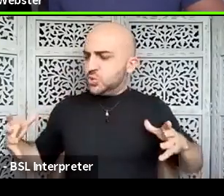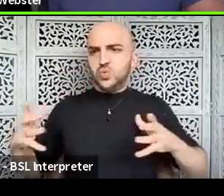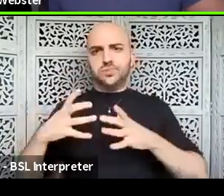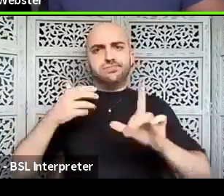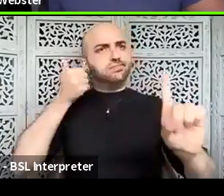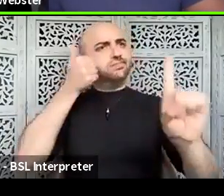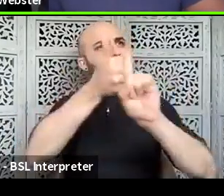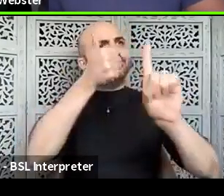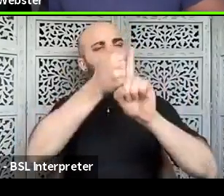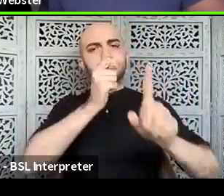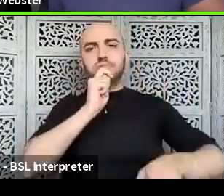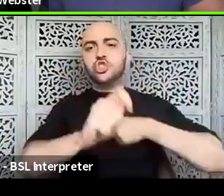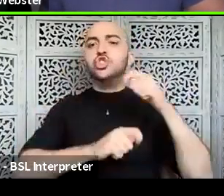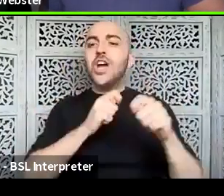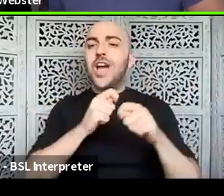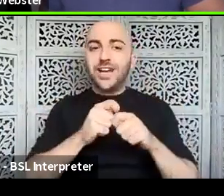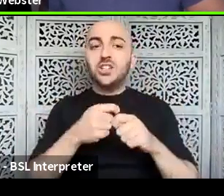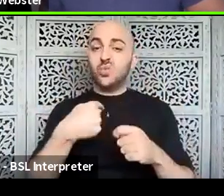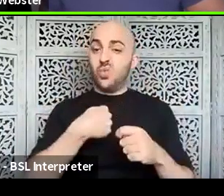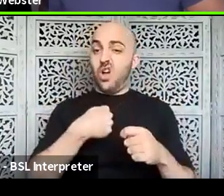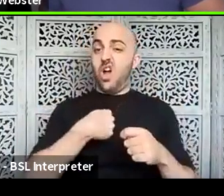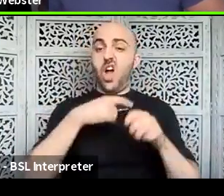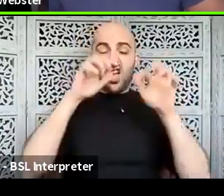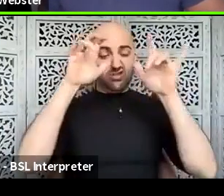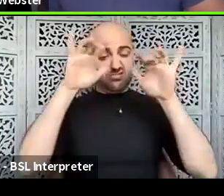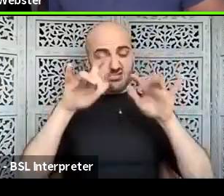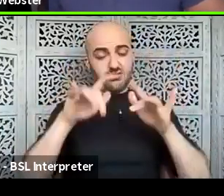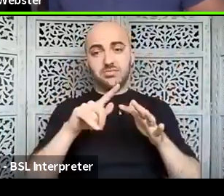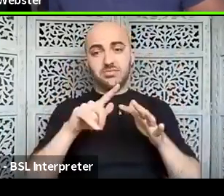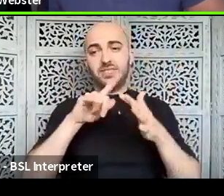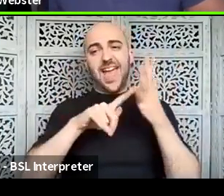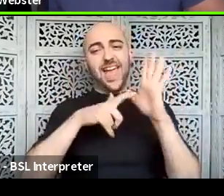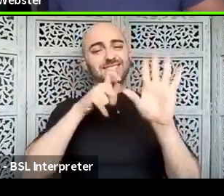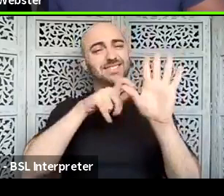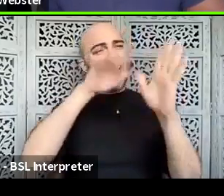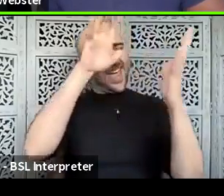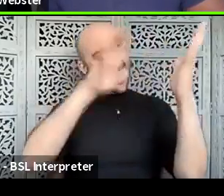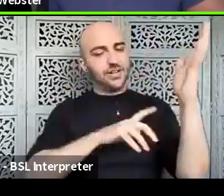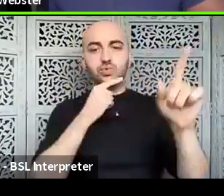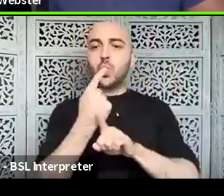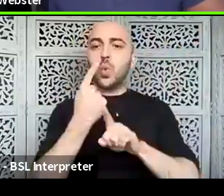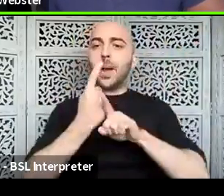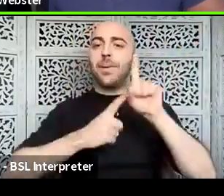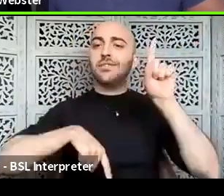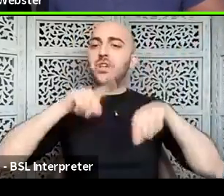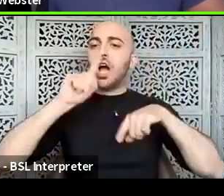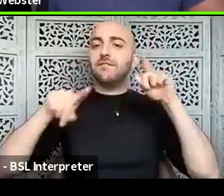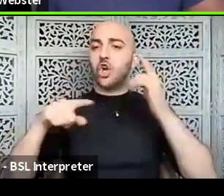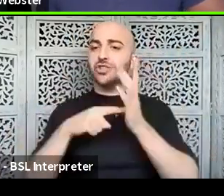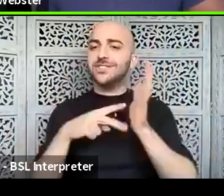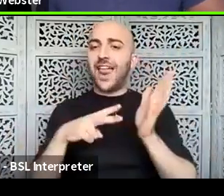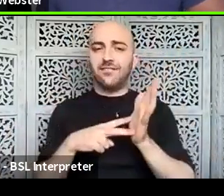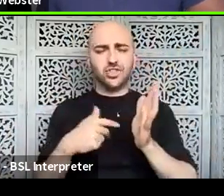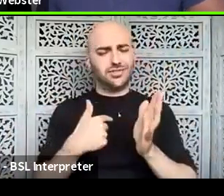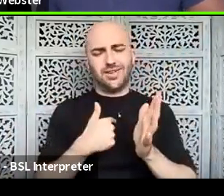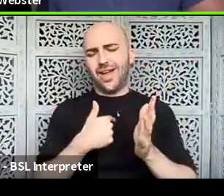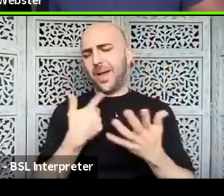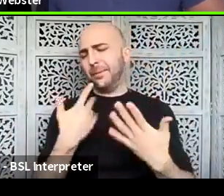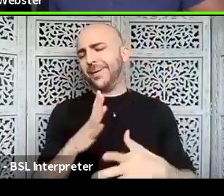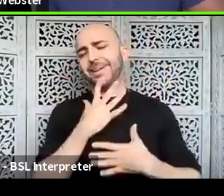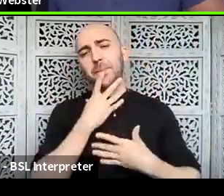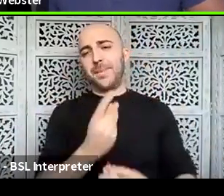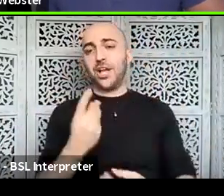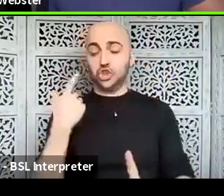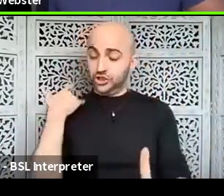change. So I wrote a kind of long essay about diversity in television, which is something I've been very passionate about from, the kind of